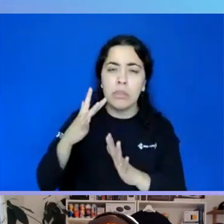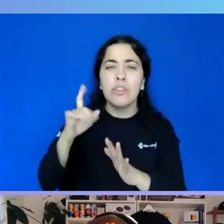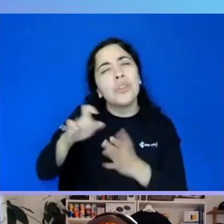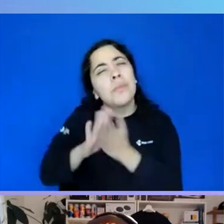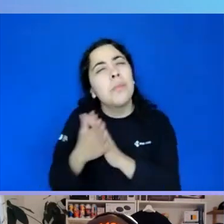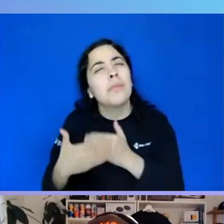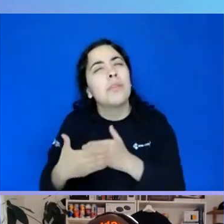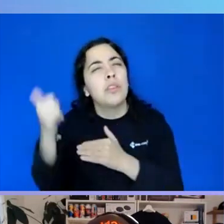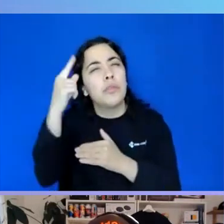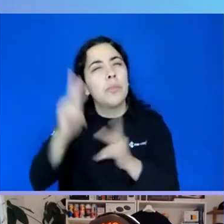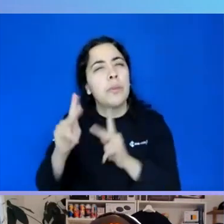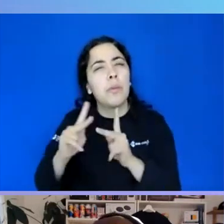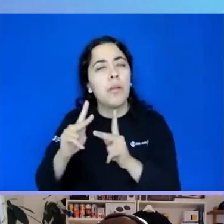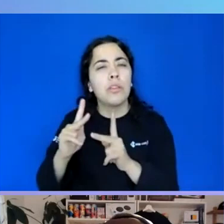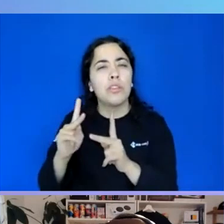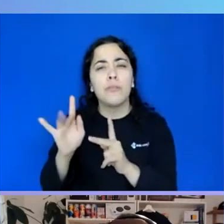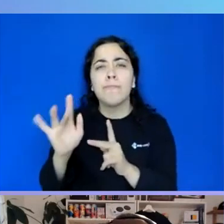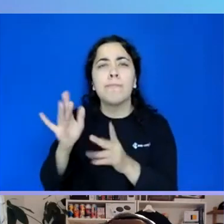for people.